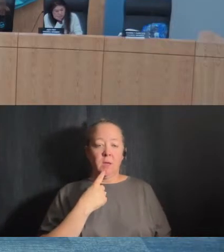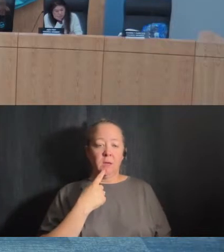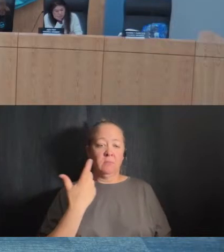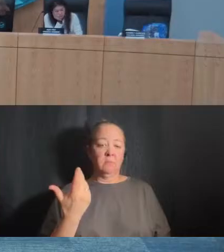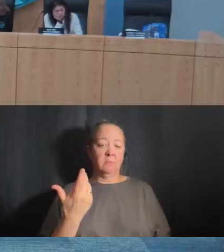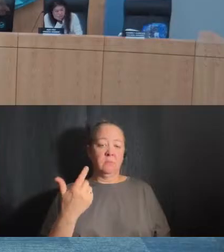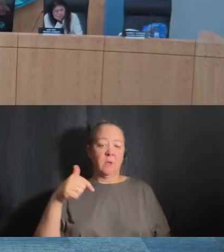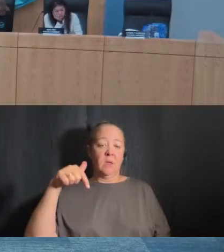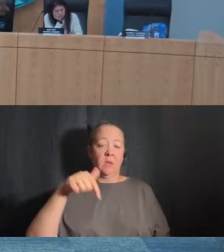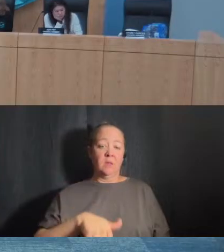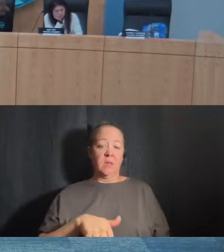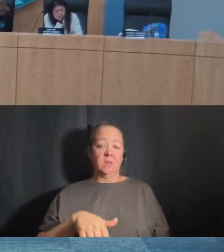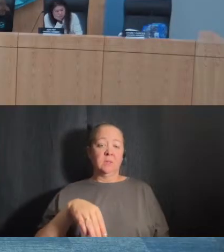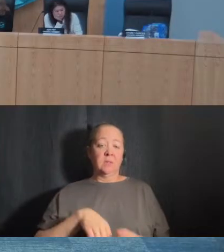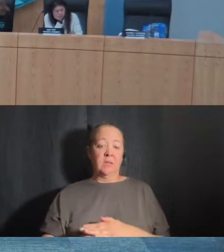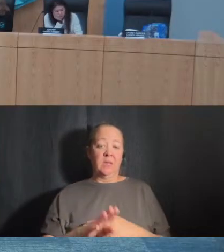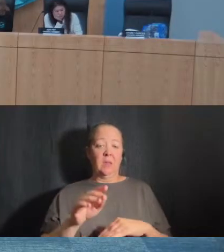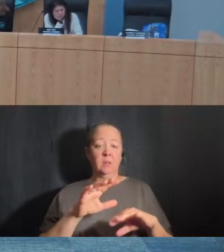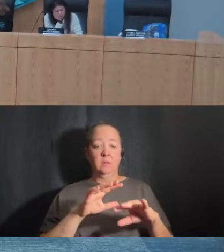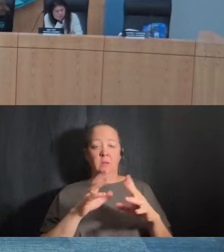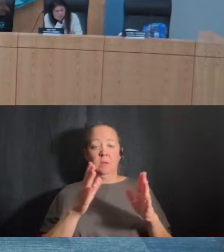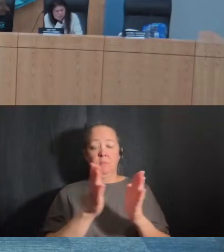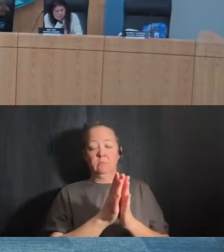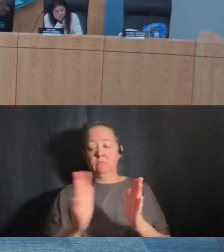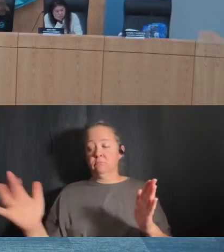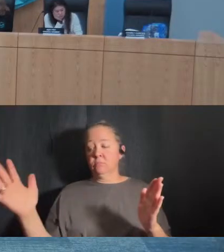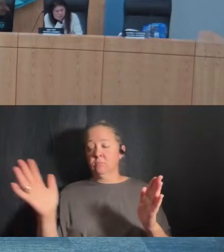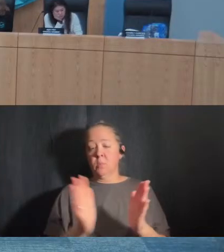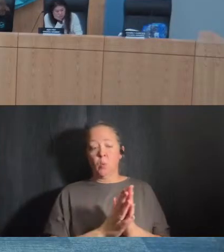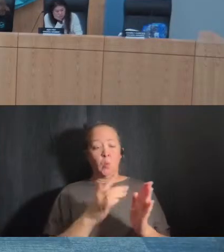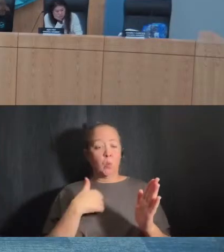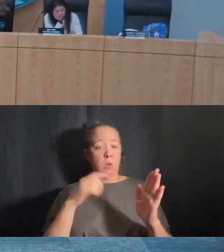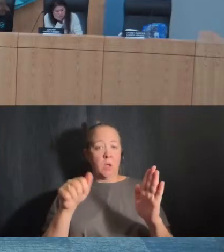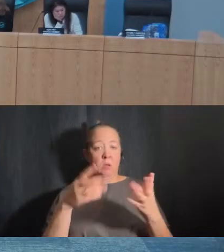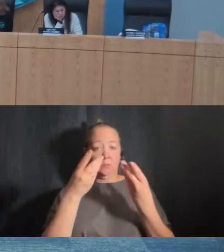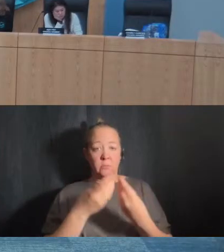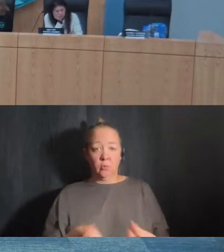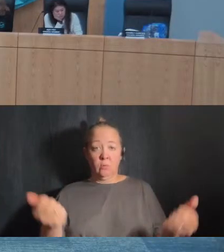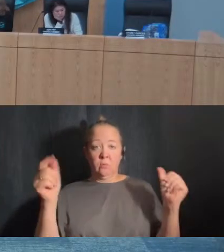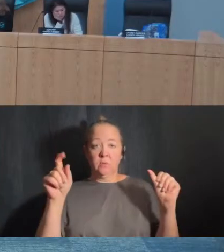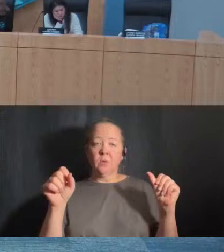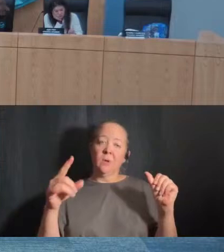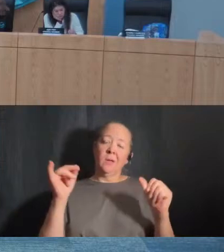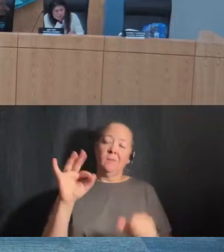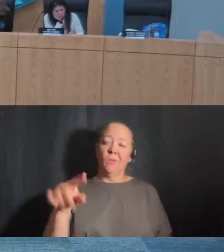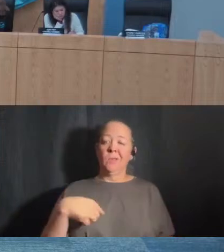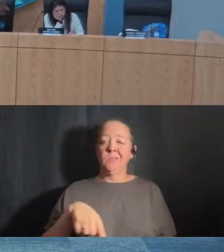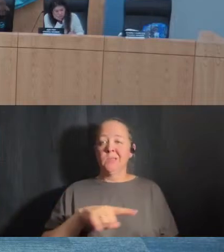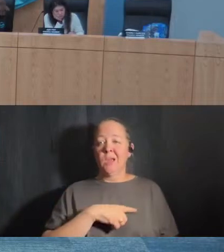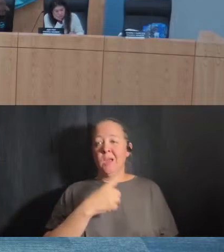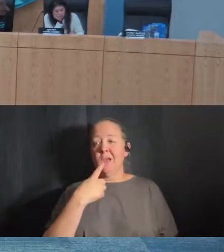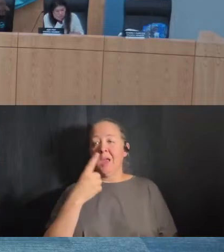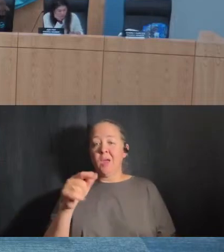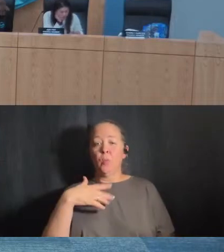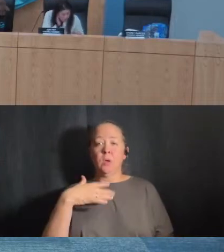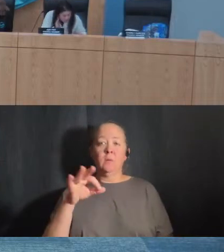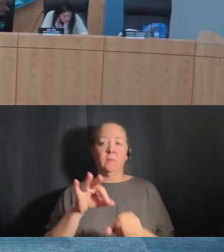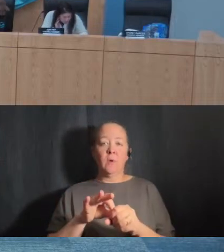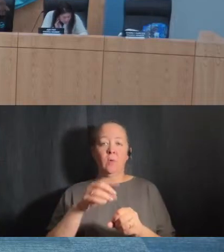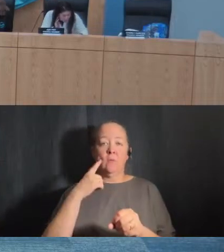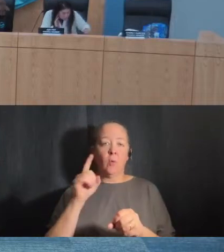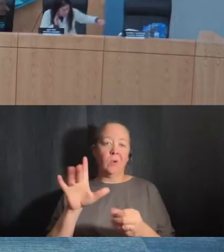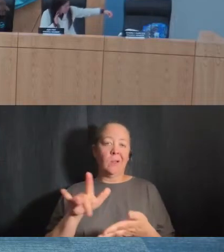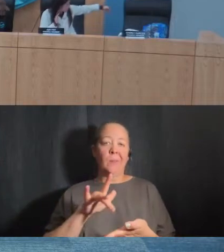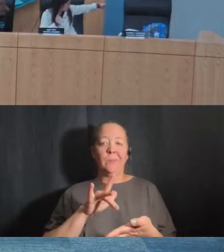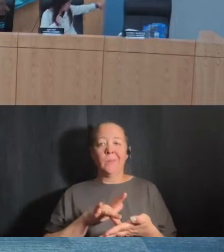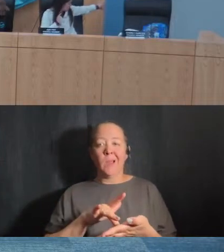or scale of something that we might be able to solve? So even if we say we're going to vote for a modest budget deficit,